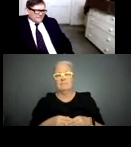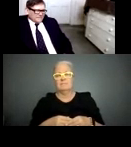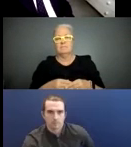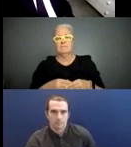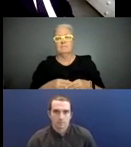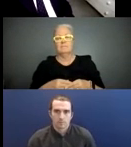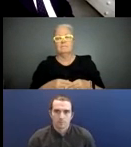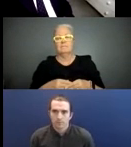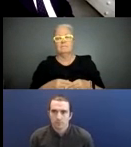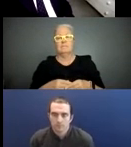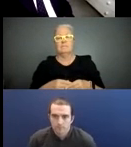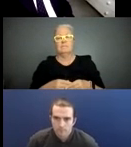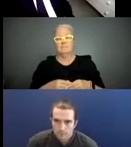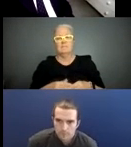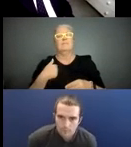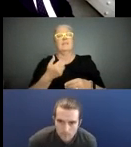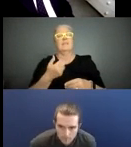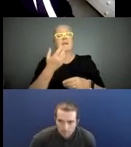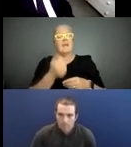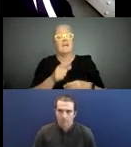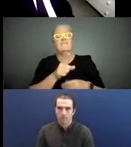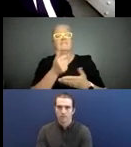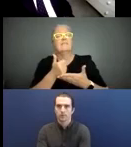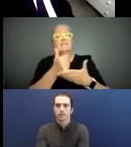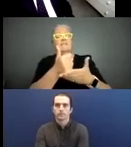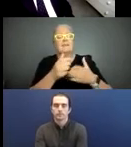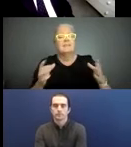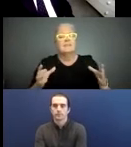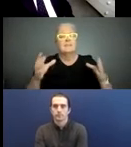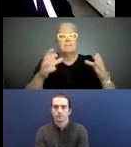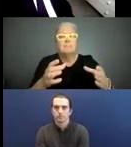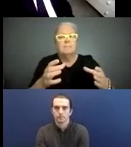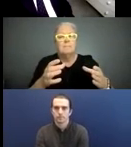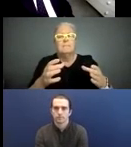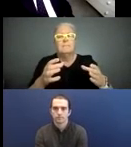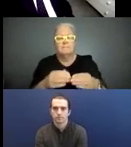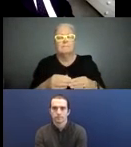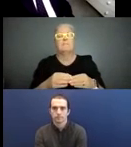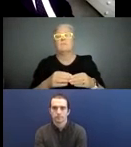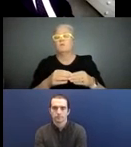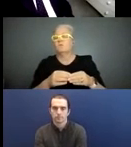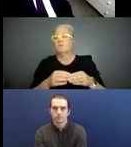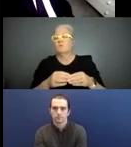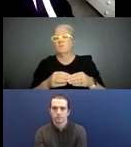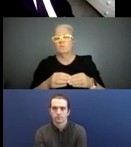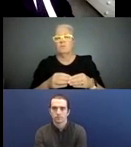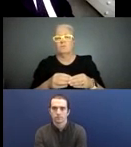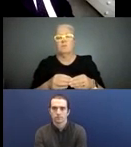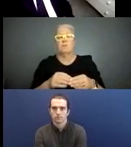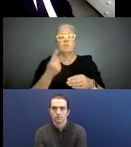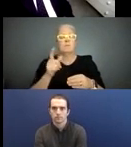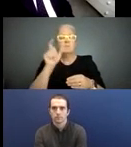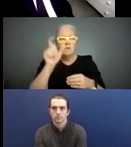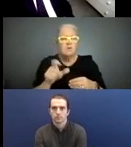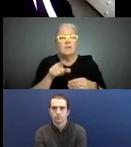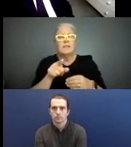an occupational therapist, a member of disabled people in South Africa. One lady here is also in support